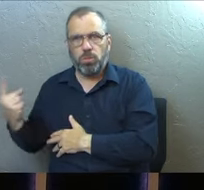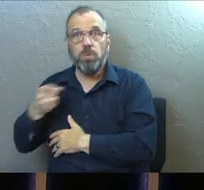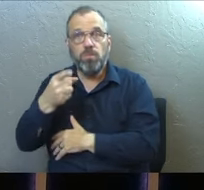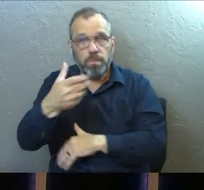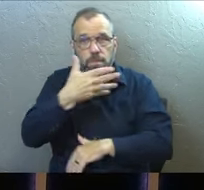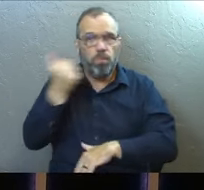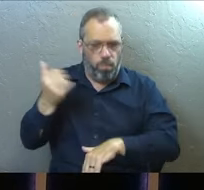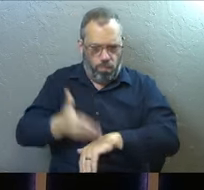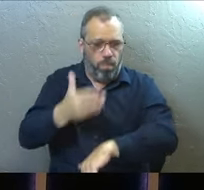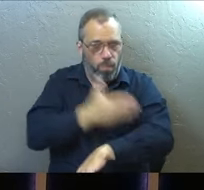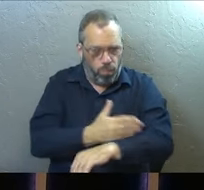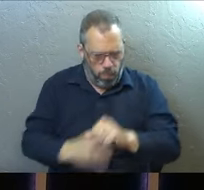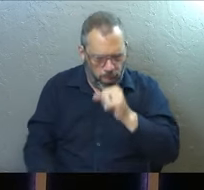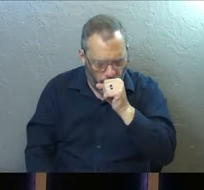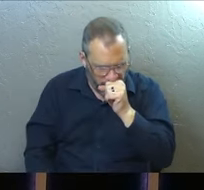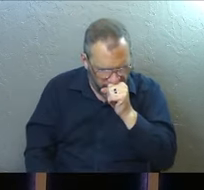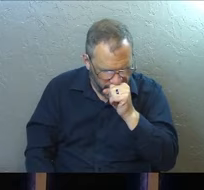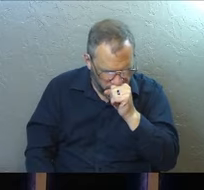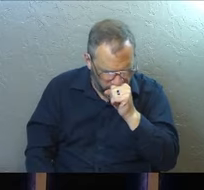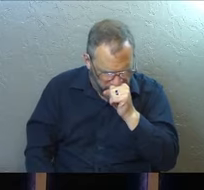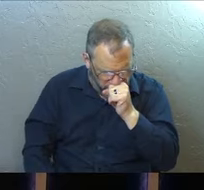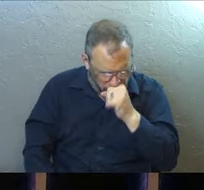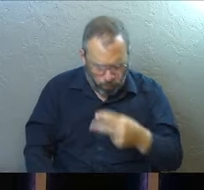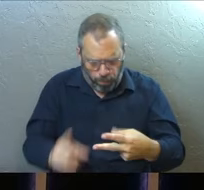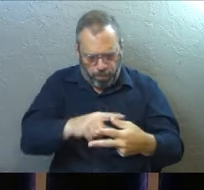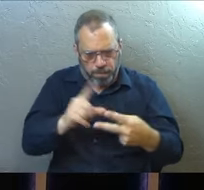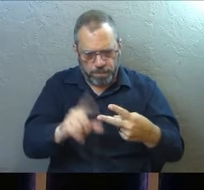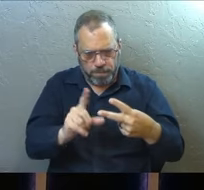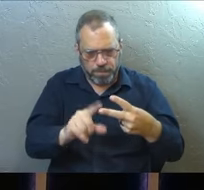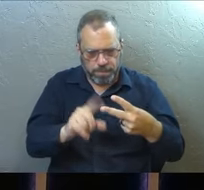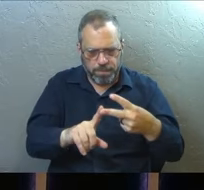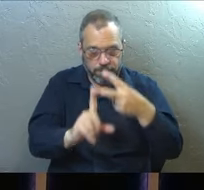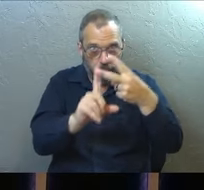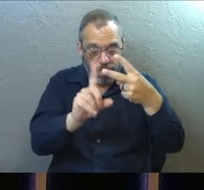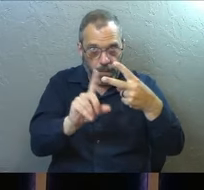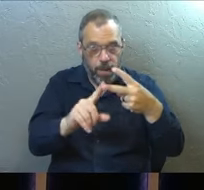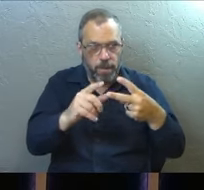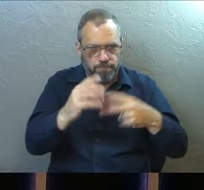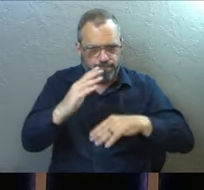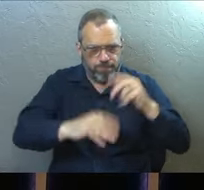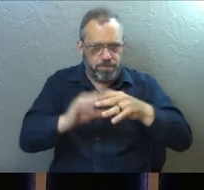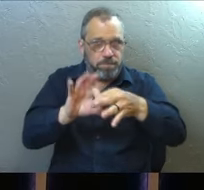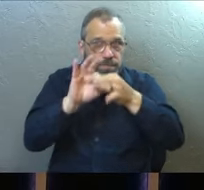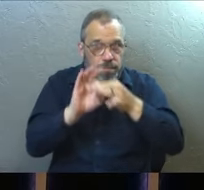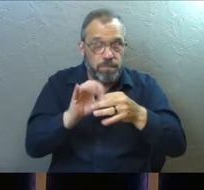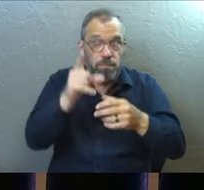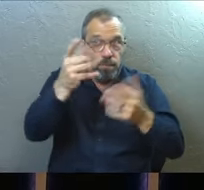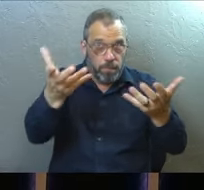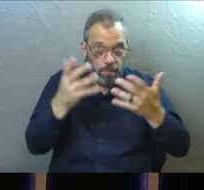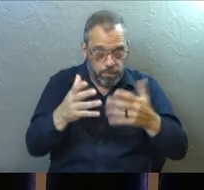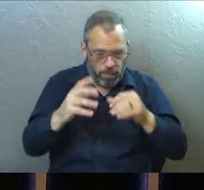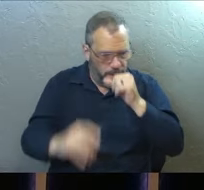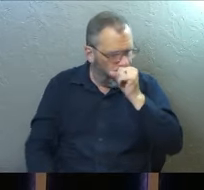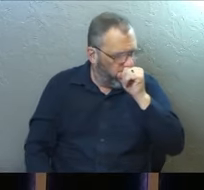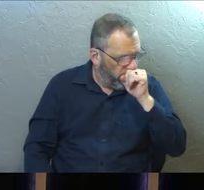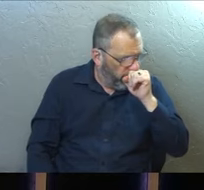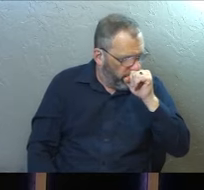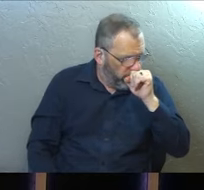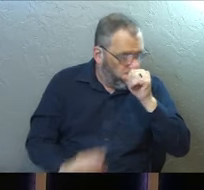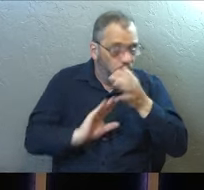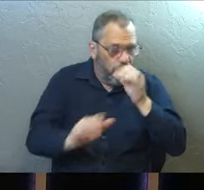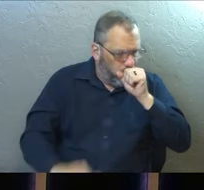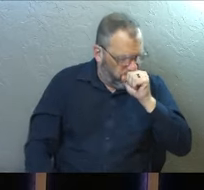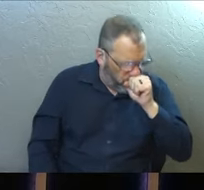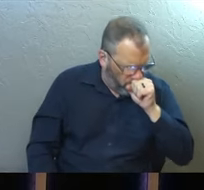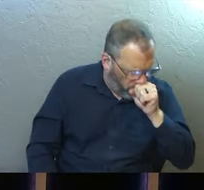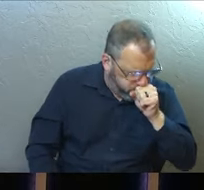better at these things. Number two thing I think that we can do that's going to build relationship that God's built into our life is something we